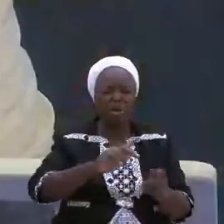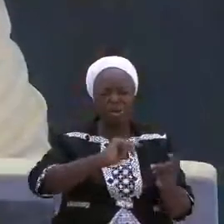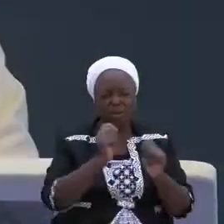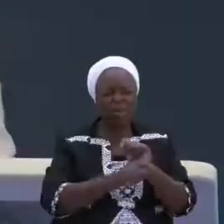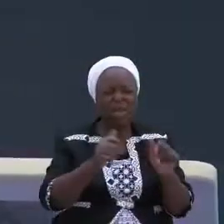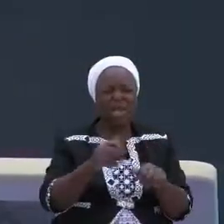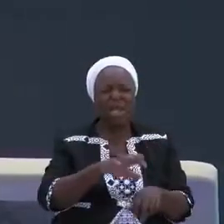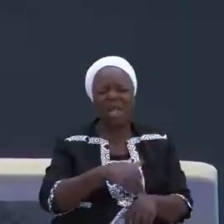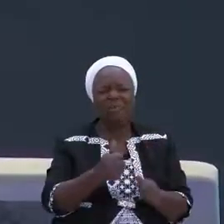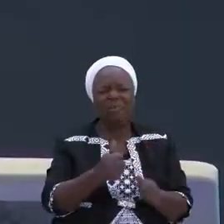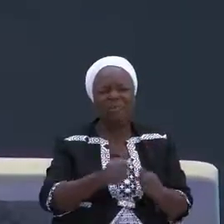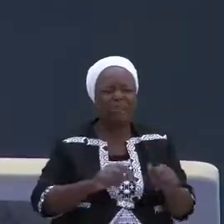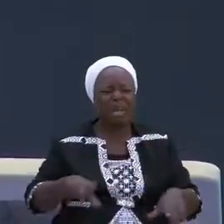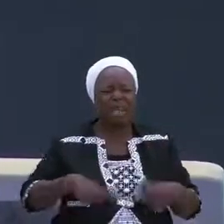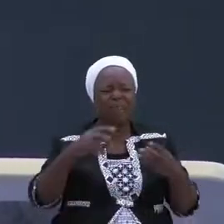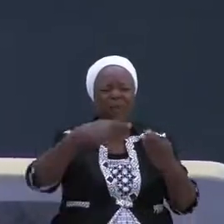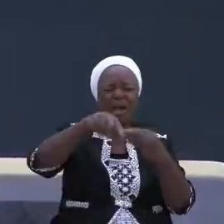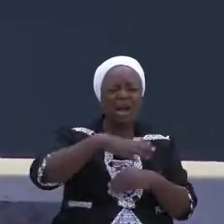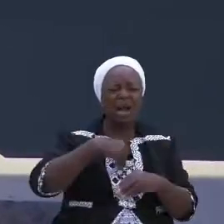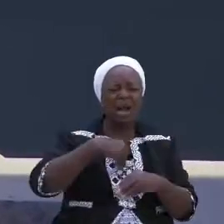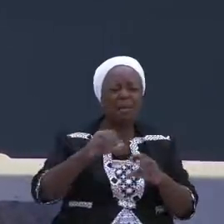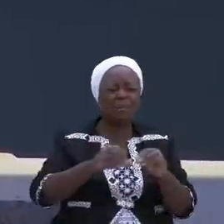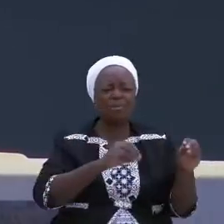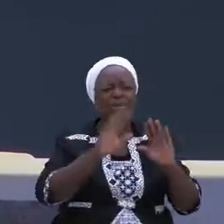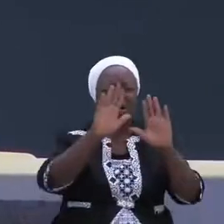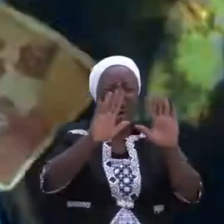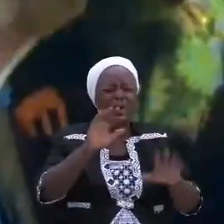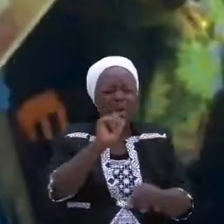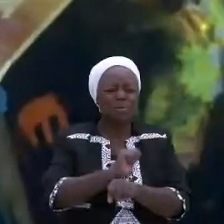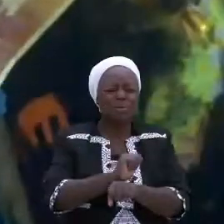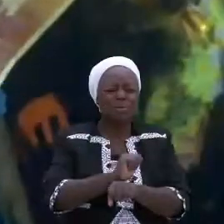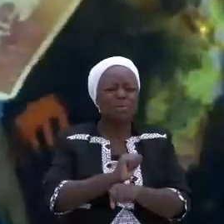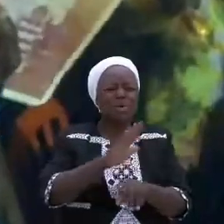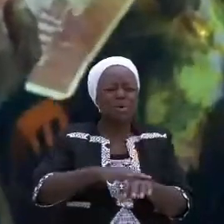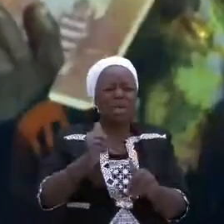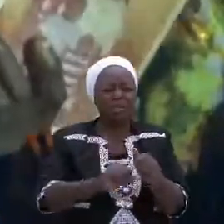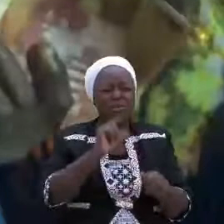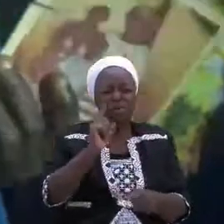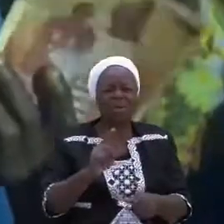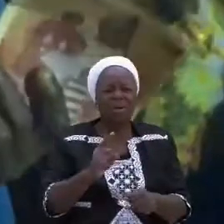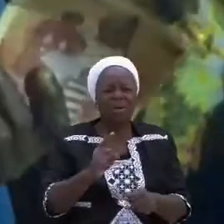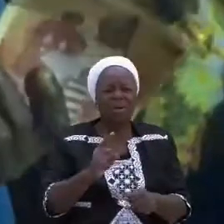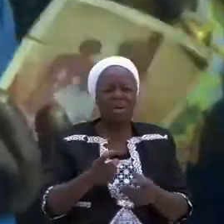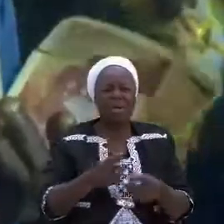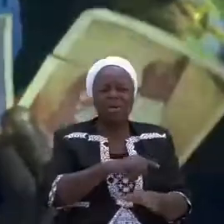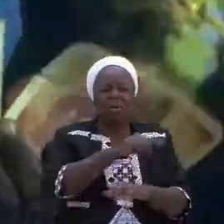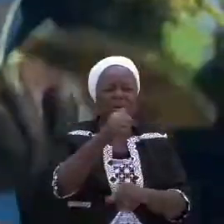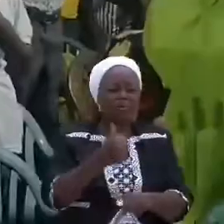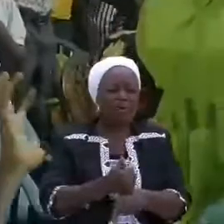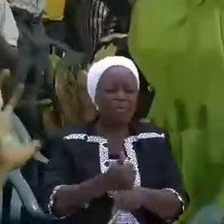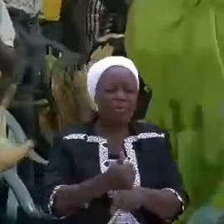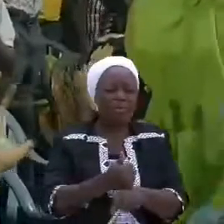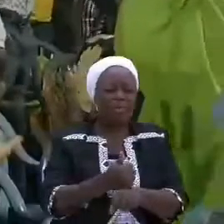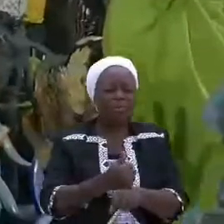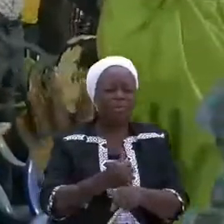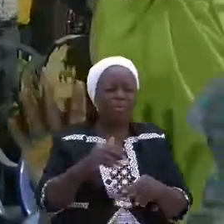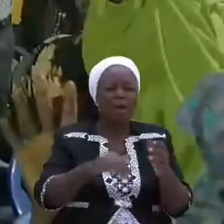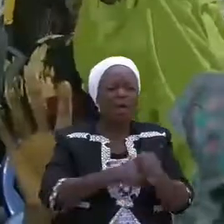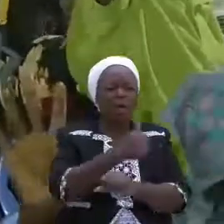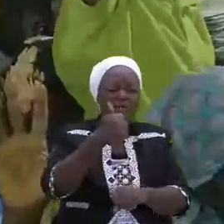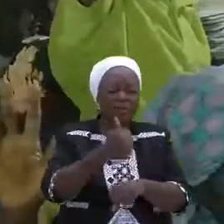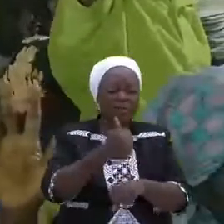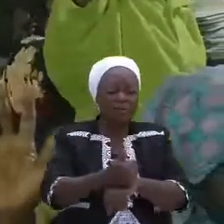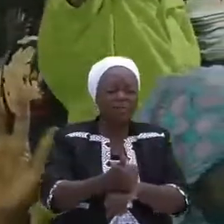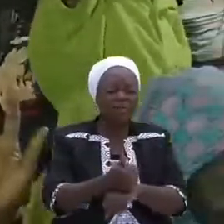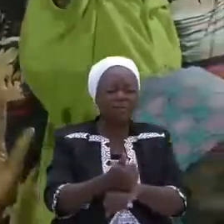around and put miracle on everyone confirmation confirmation